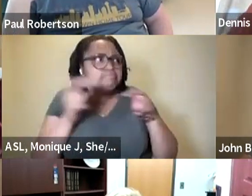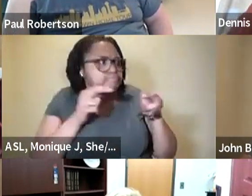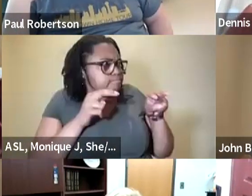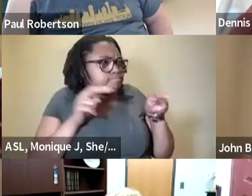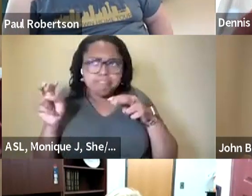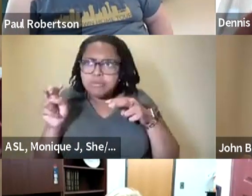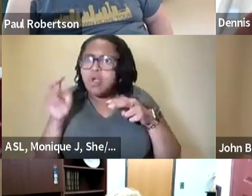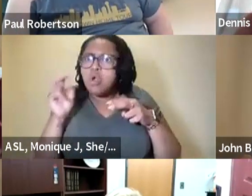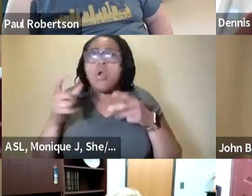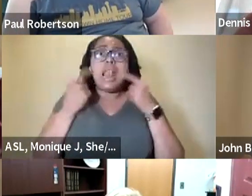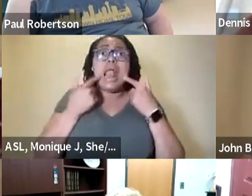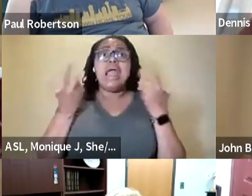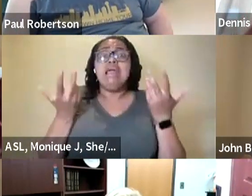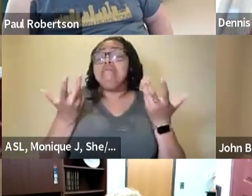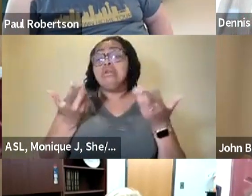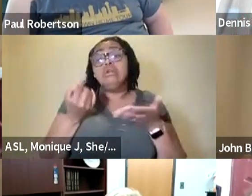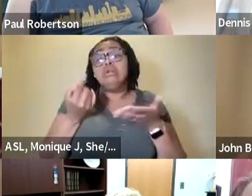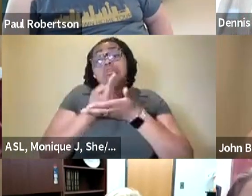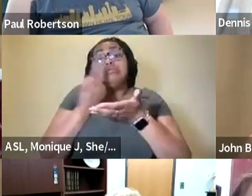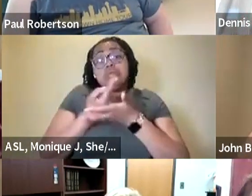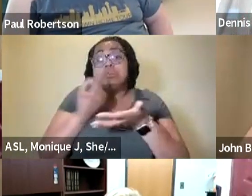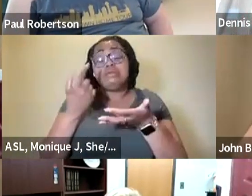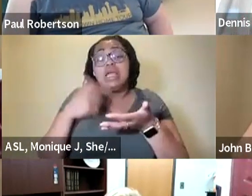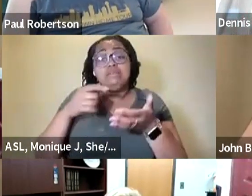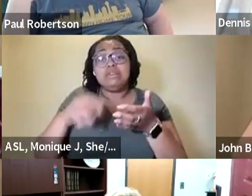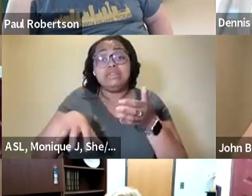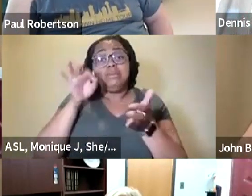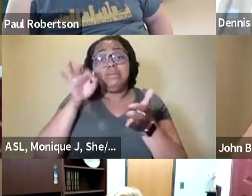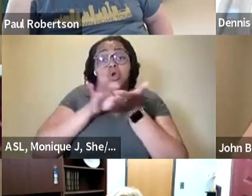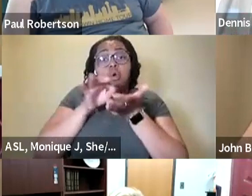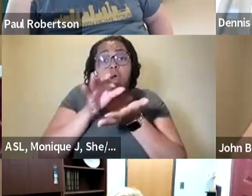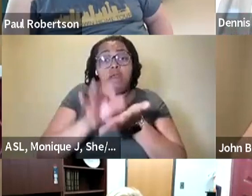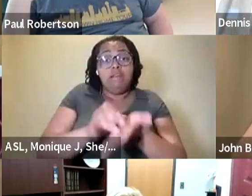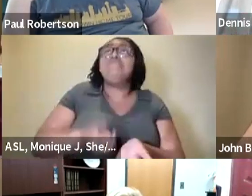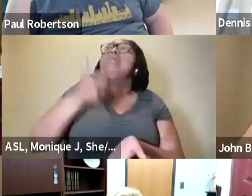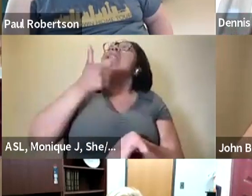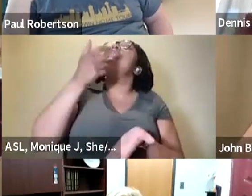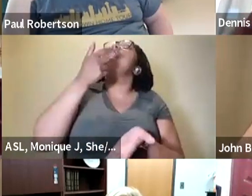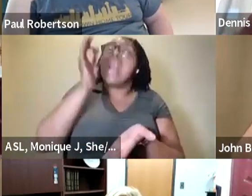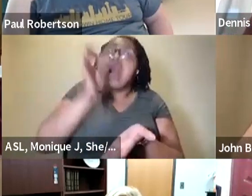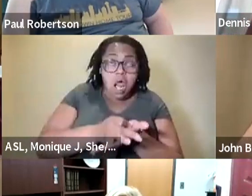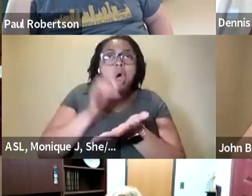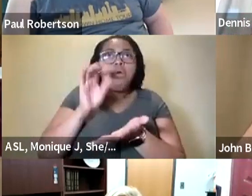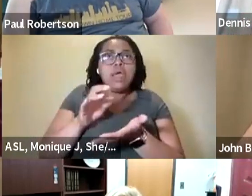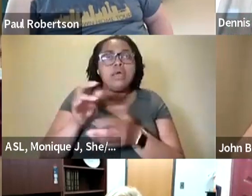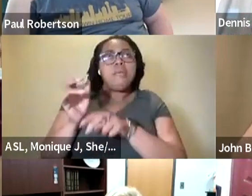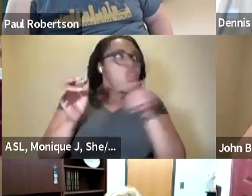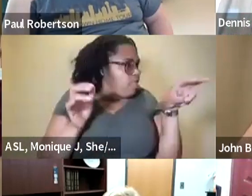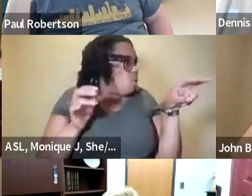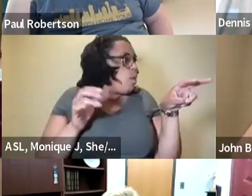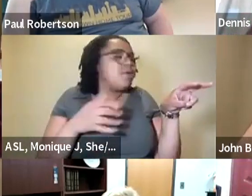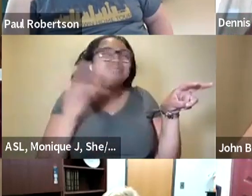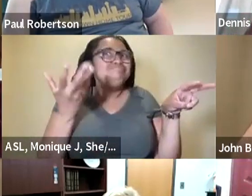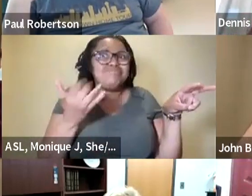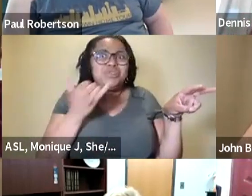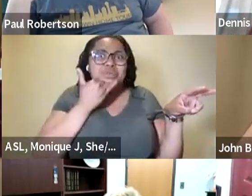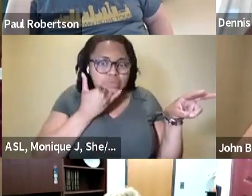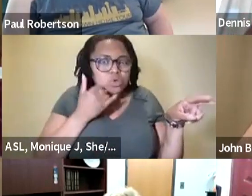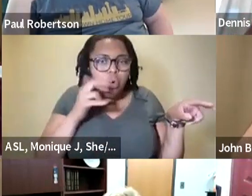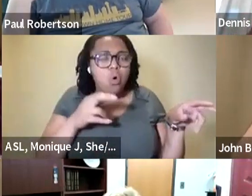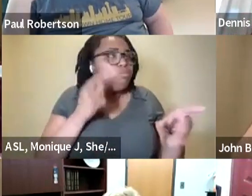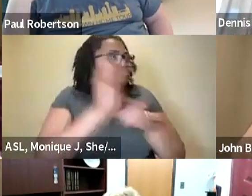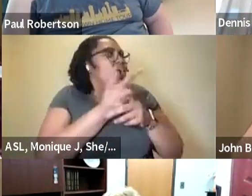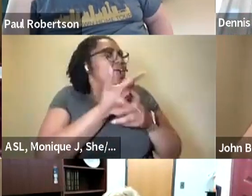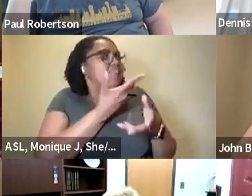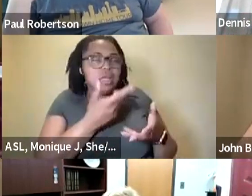And sometimes I'd get it right and sometimes not. In fact, it was so bad that my father signed me up to play Little